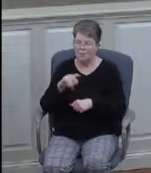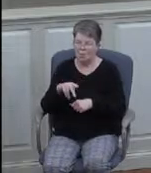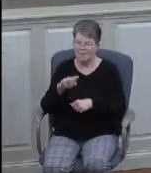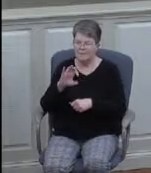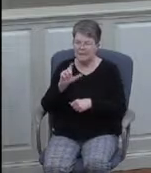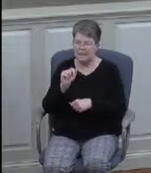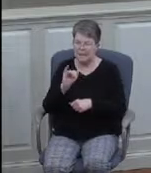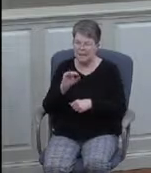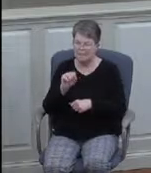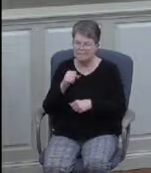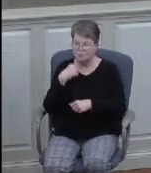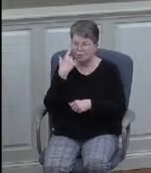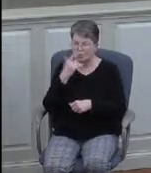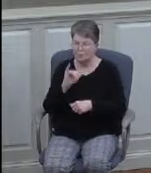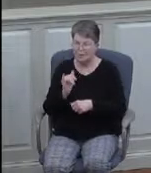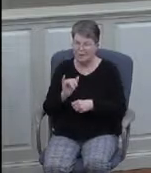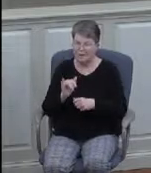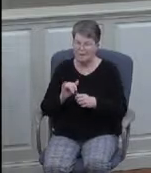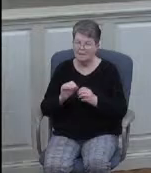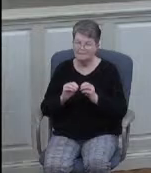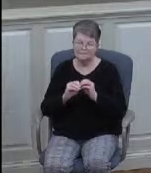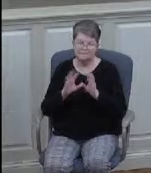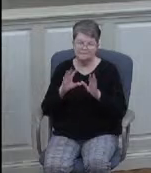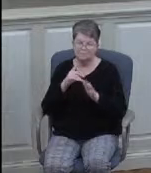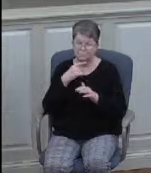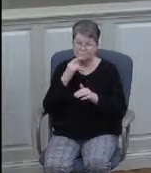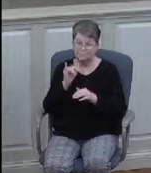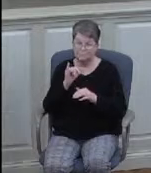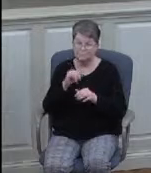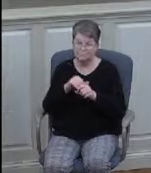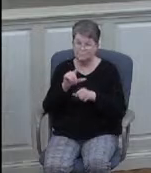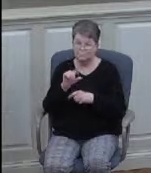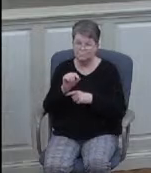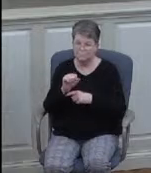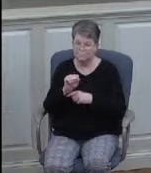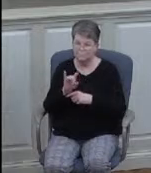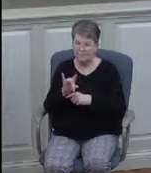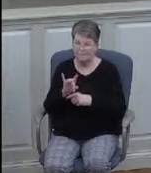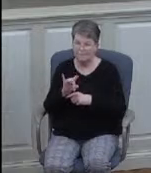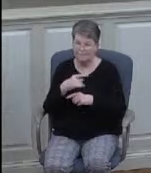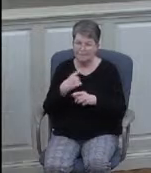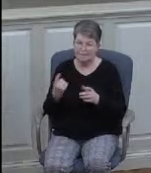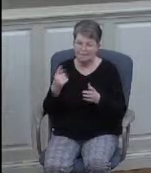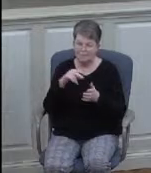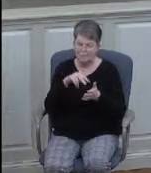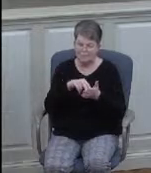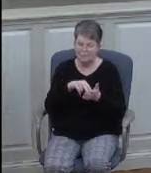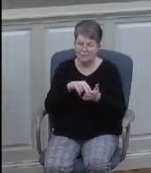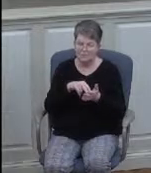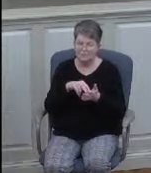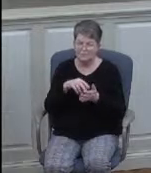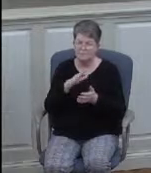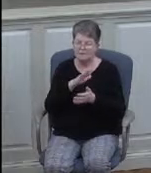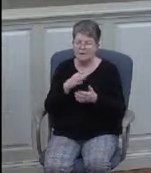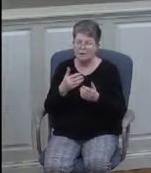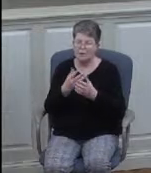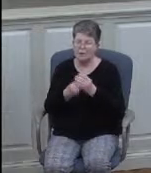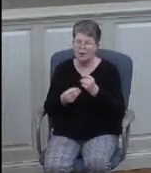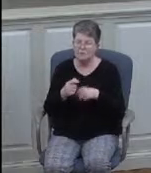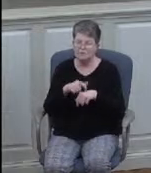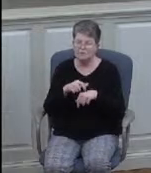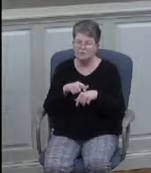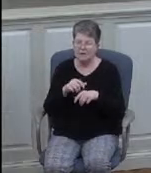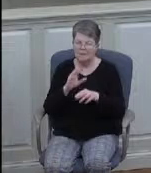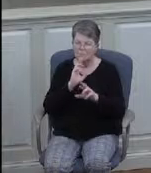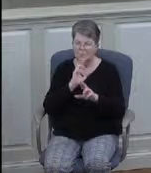look like. Obviously, it looks like in 2018 there were, as I went back and looked at some of our loss run reports, there